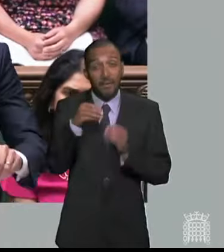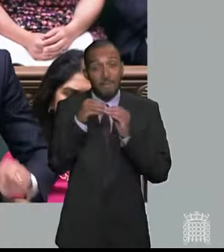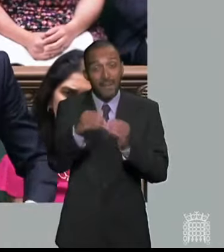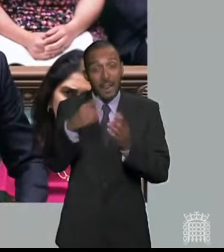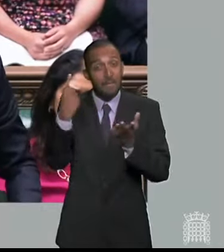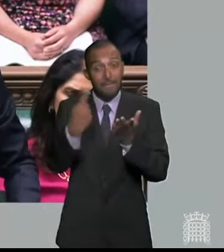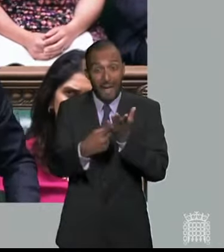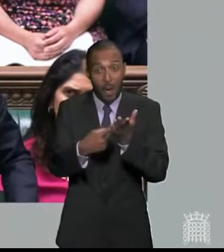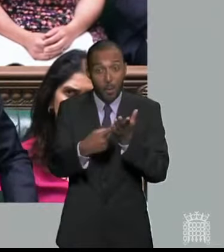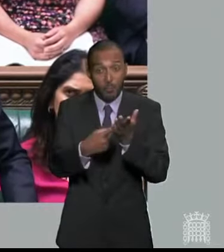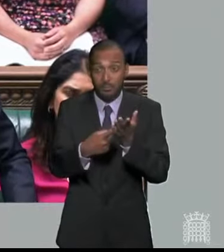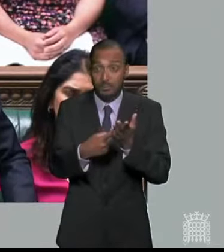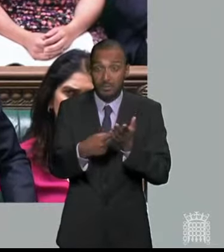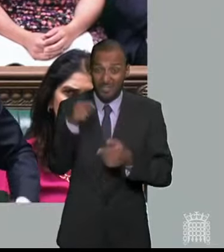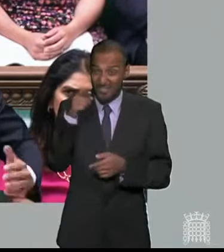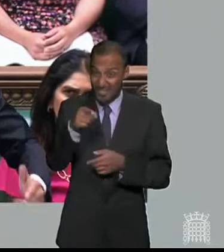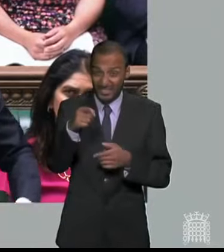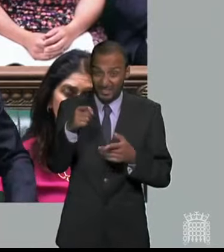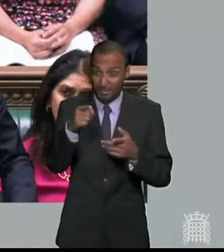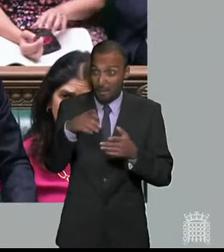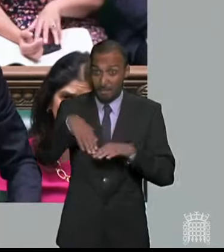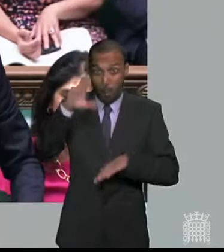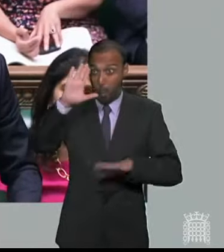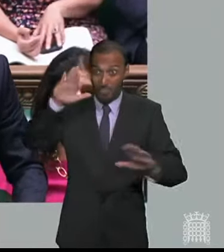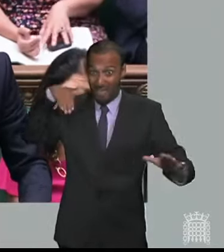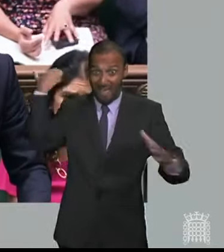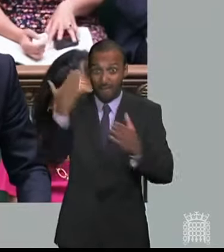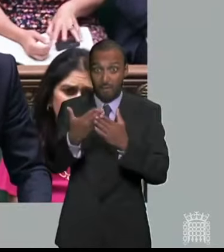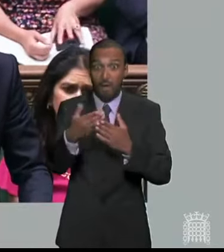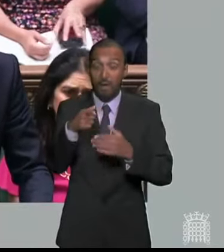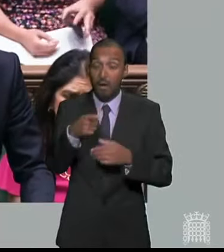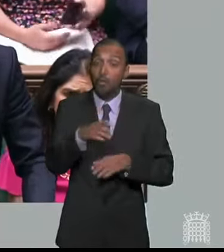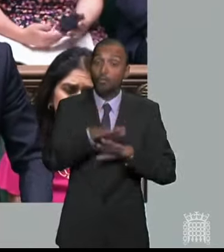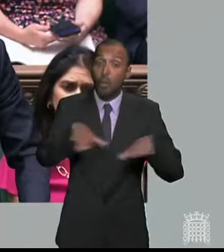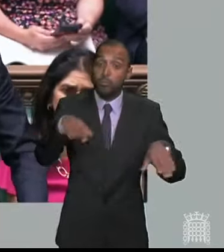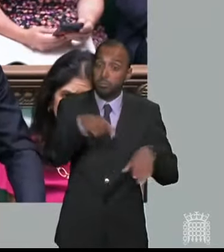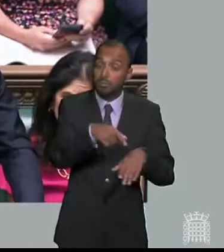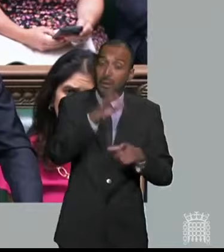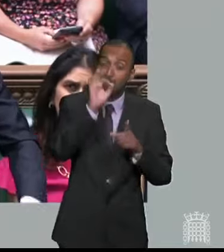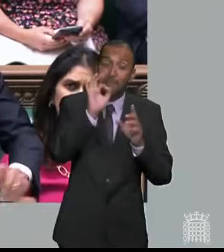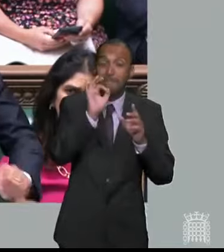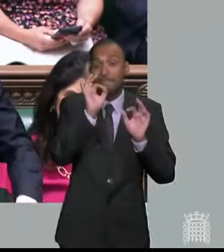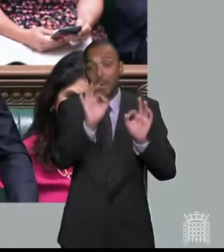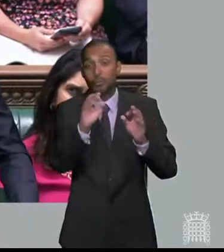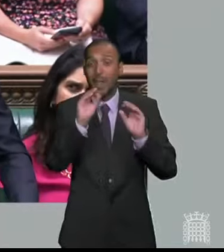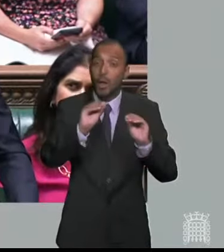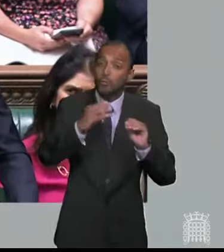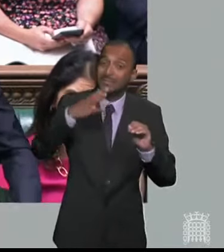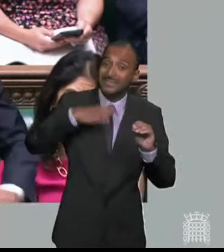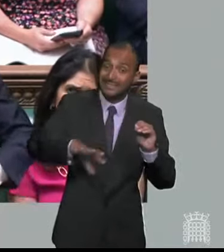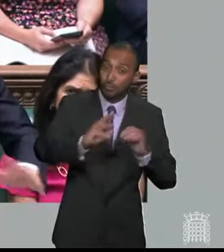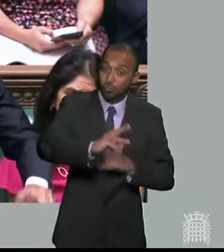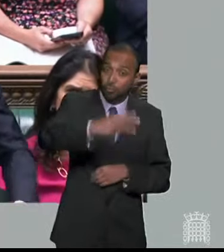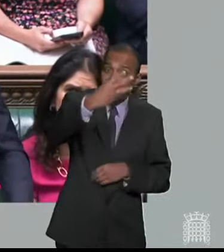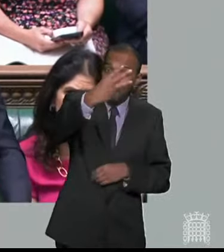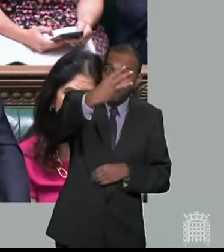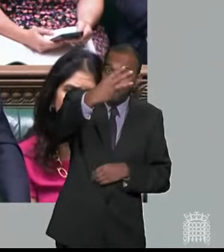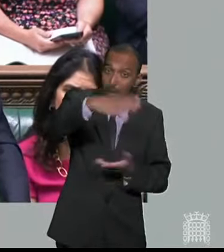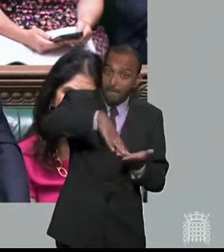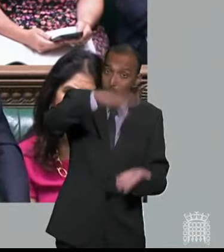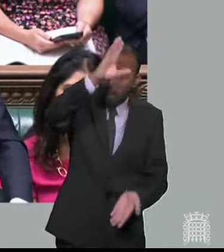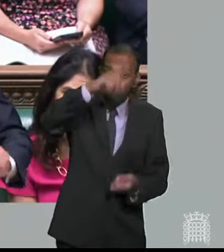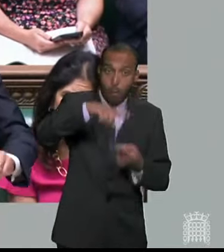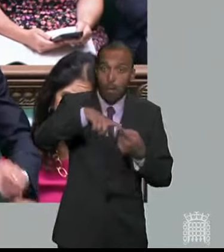Speaker. It tripled the amount that we spend on children with special education needs and disabilities. It improved the condition of the overlooked